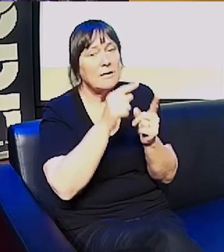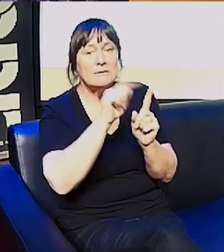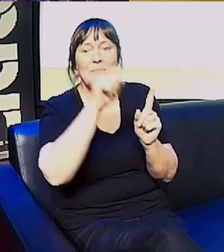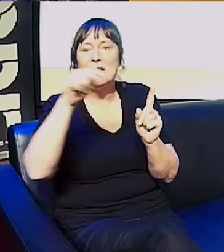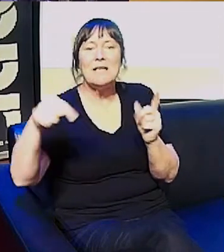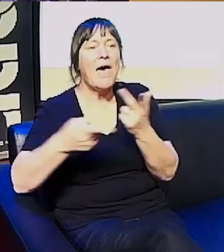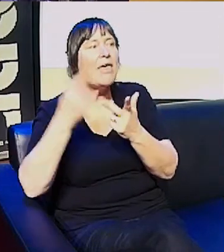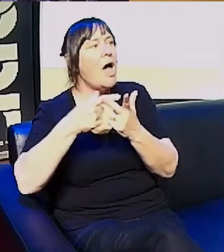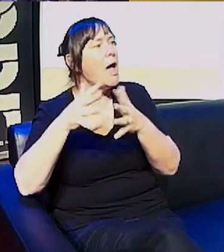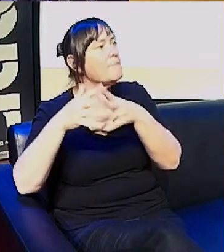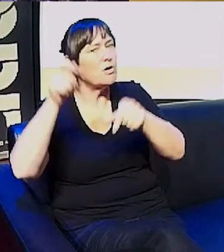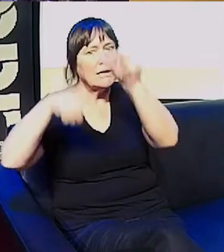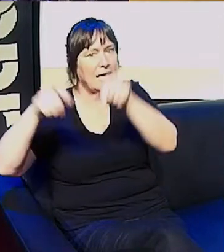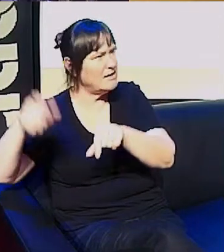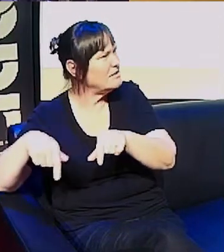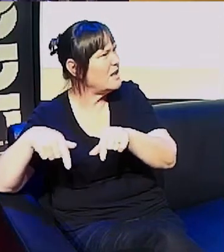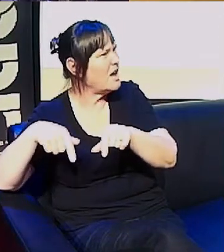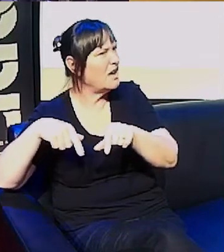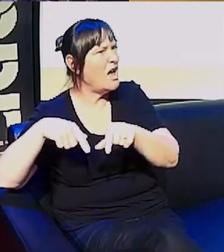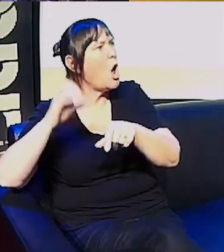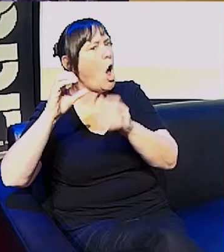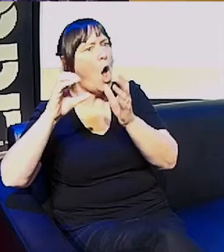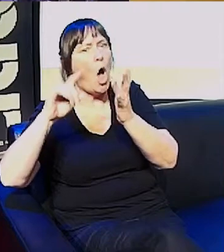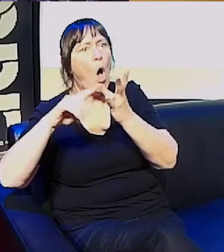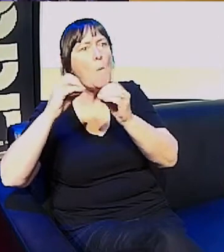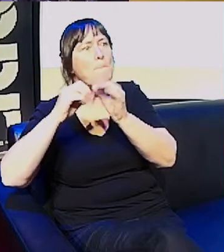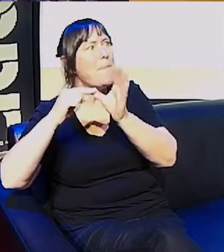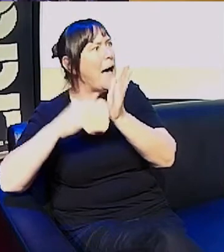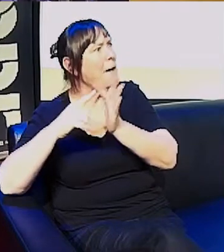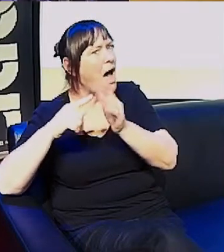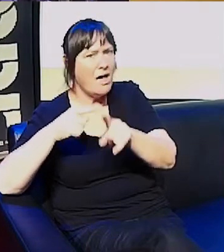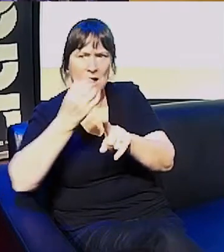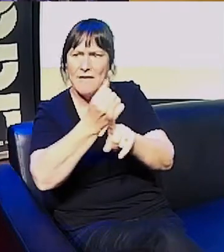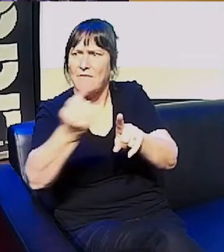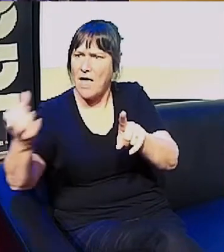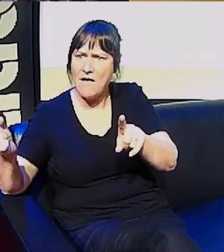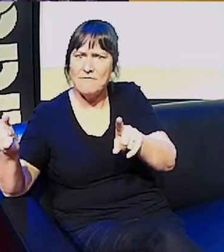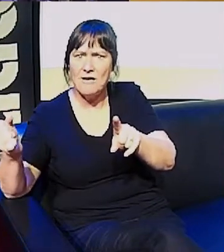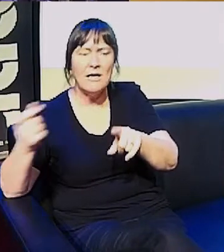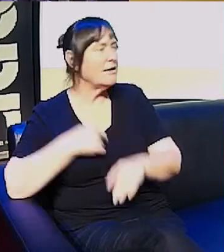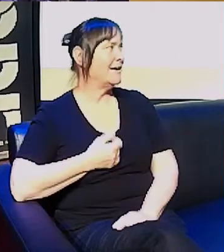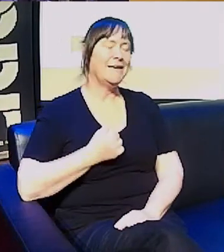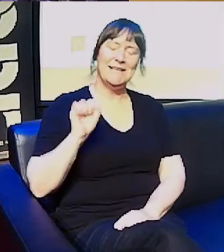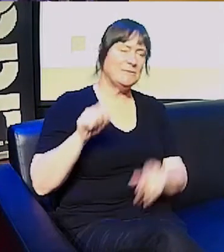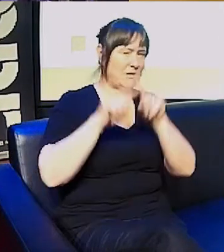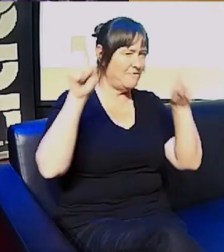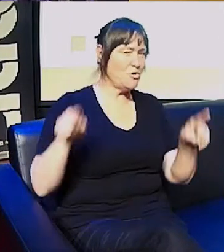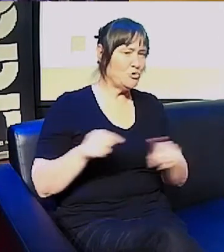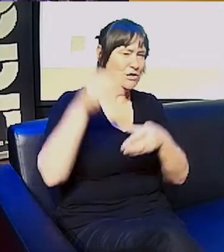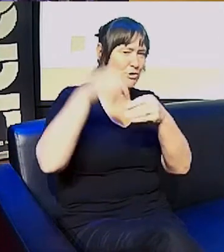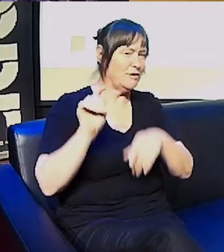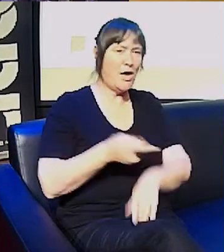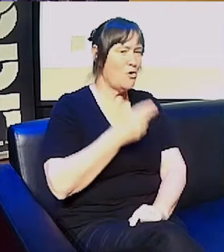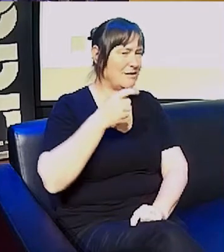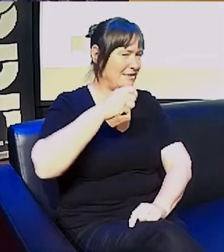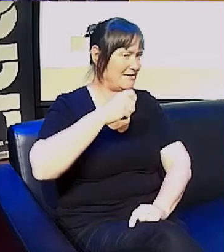he? I believe he did. Did he? Yes. We didn't see it. Have a look at Todd's Facebook. Fair